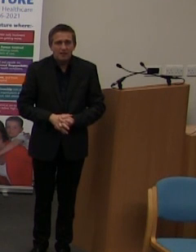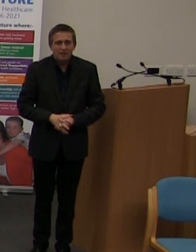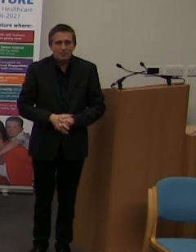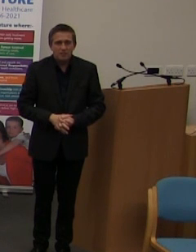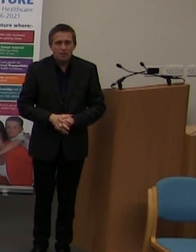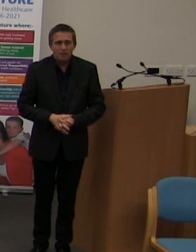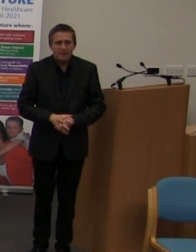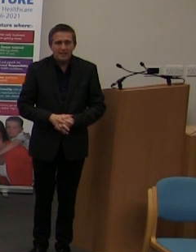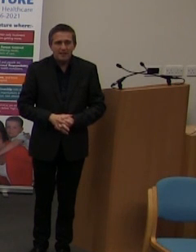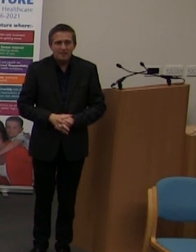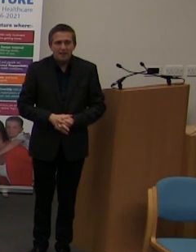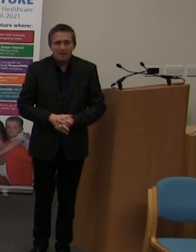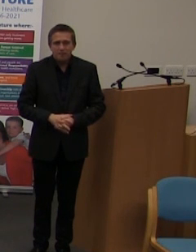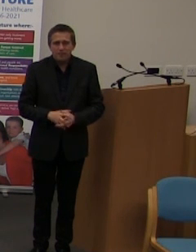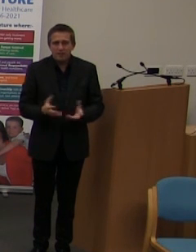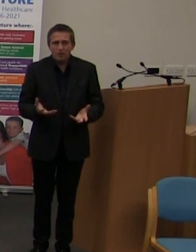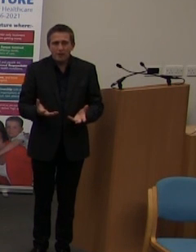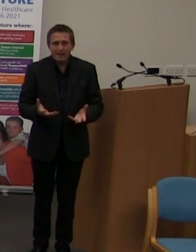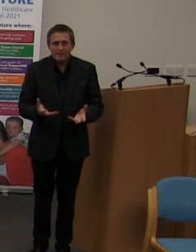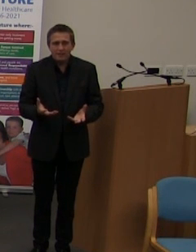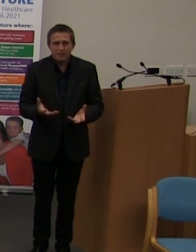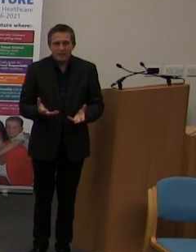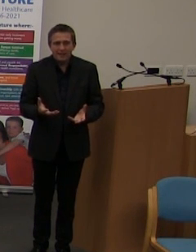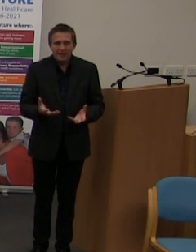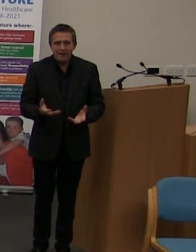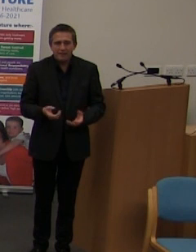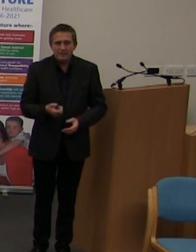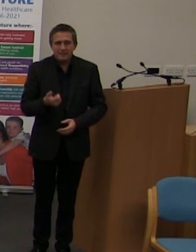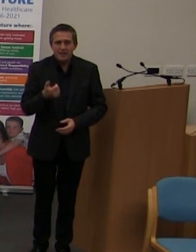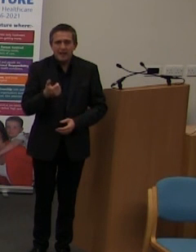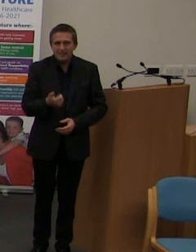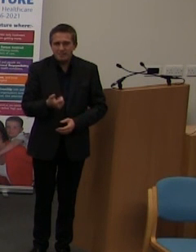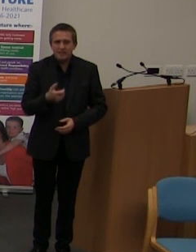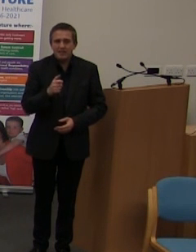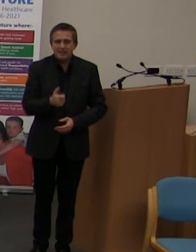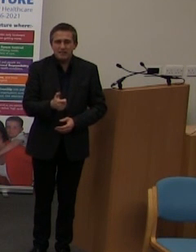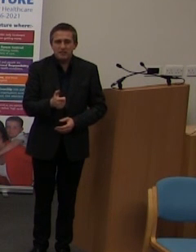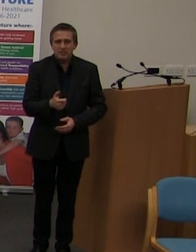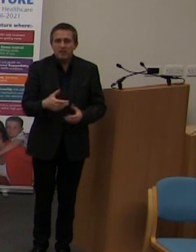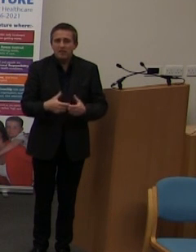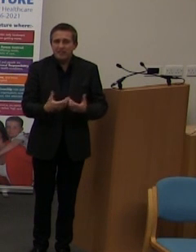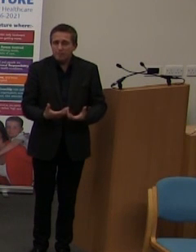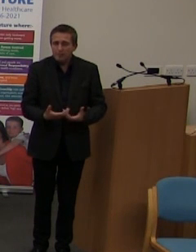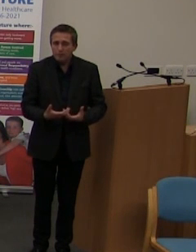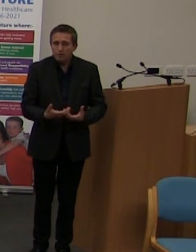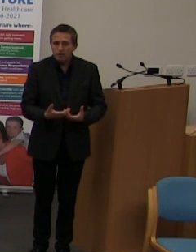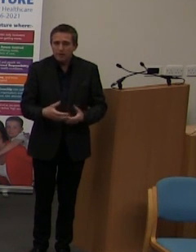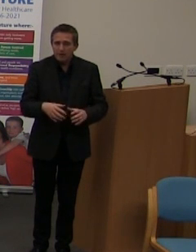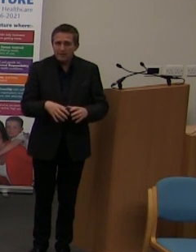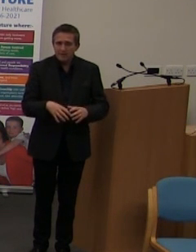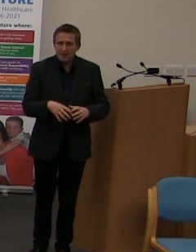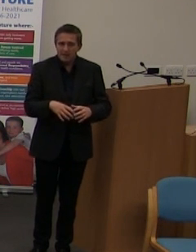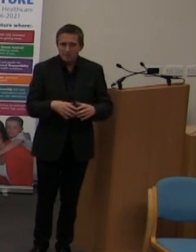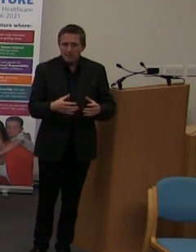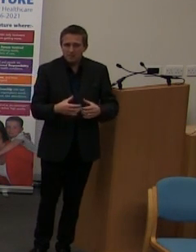don't. And so for me, the only way I can really communicate now is SMS and text messaging. For deaf people,